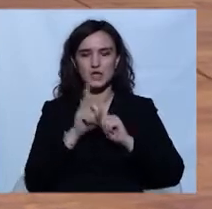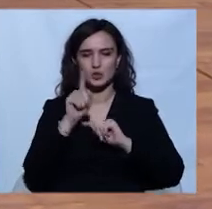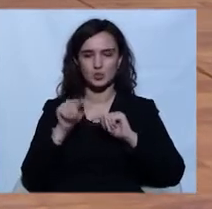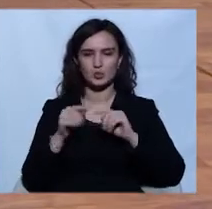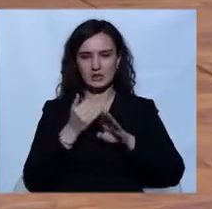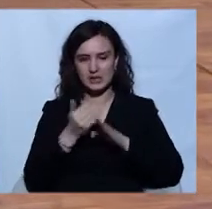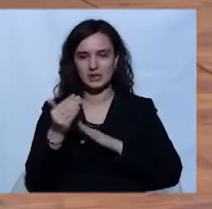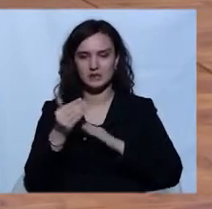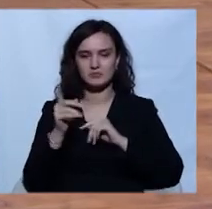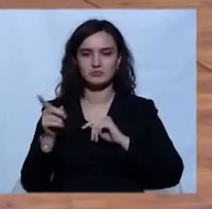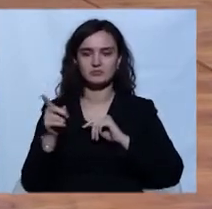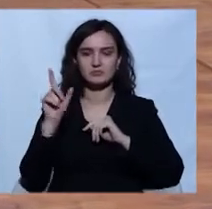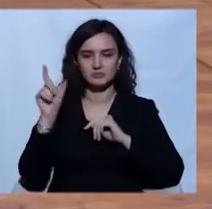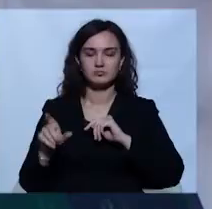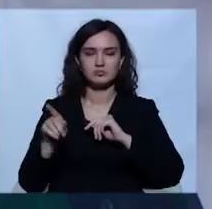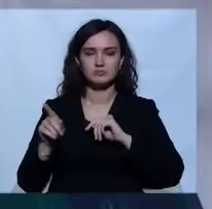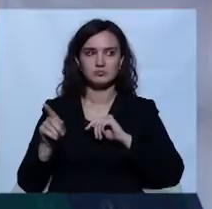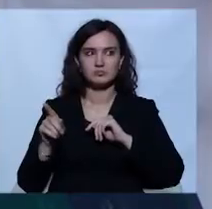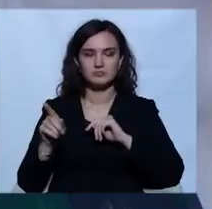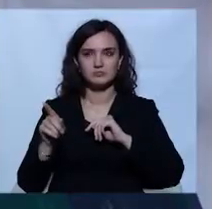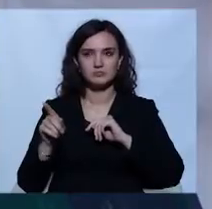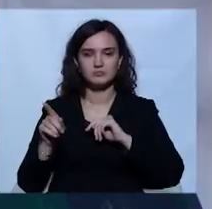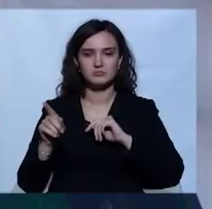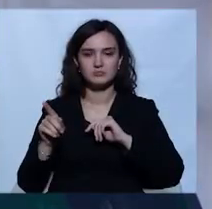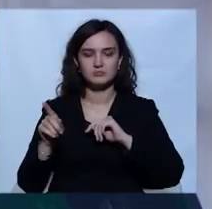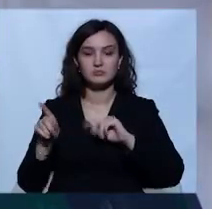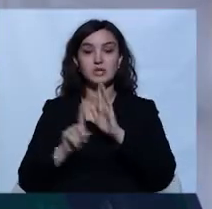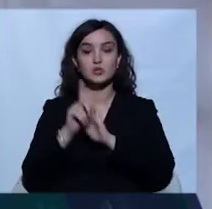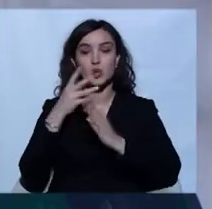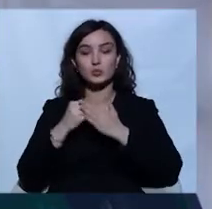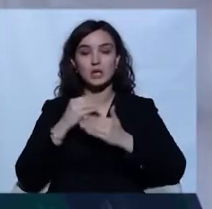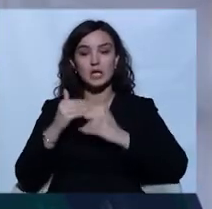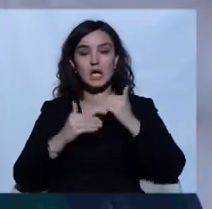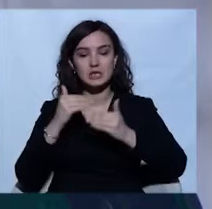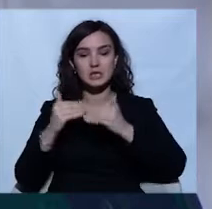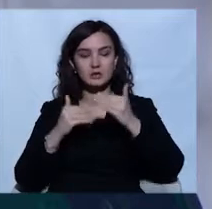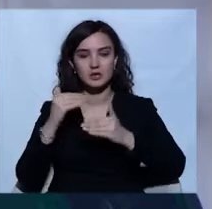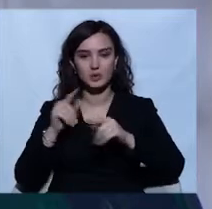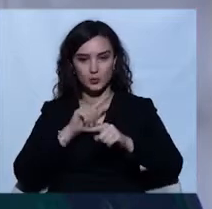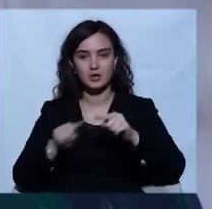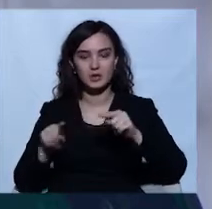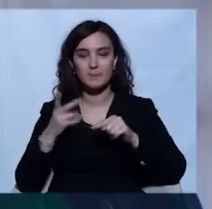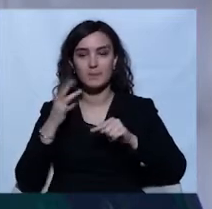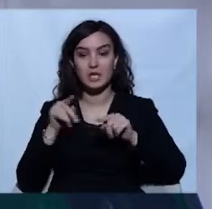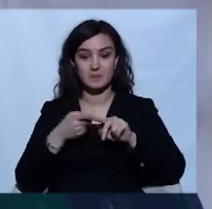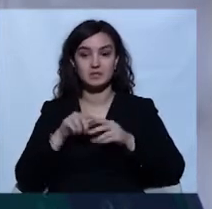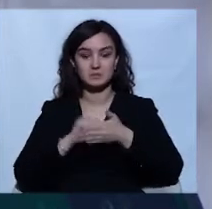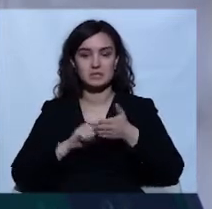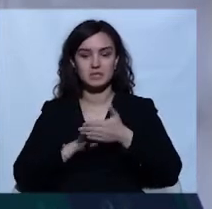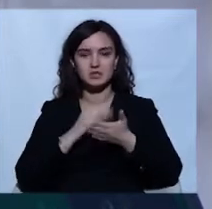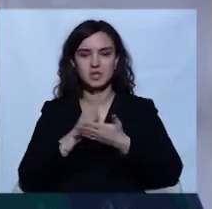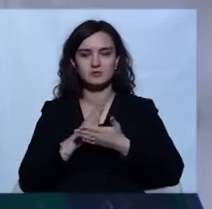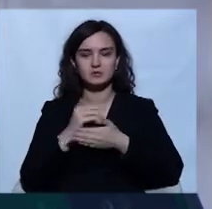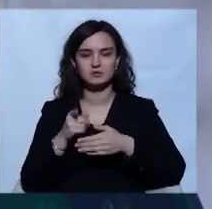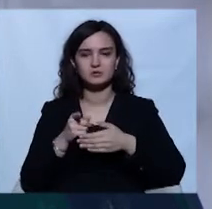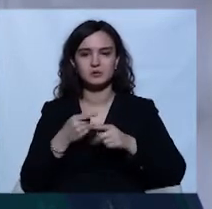he's known for being a writer that began his writing career quite late. But this is the reason. It was the